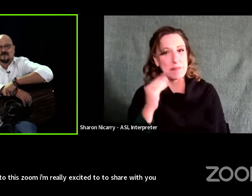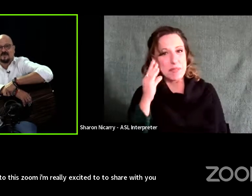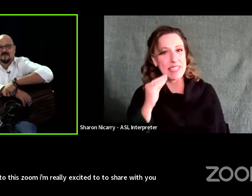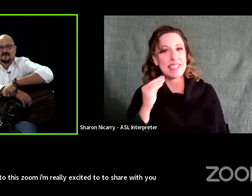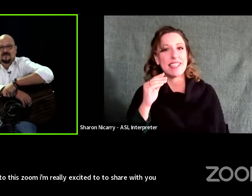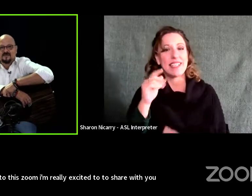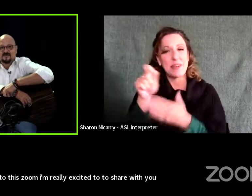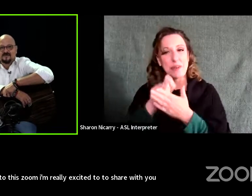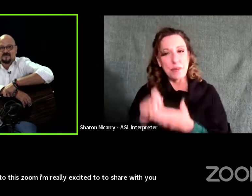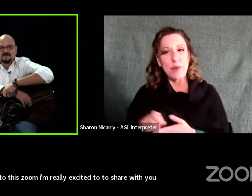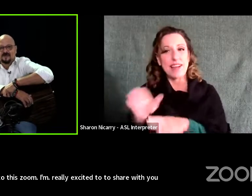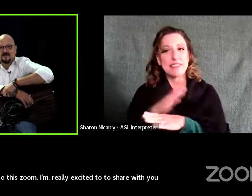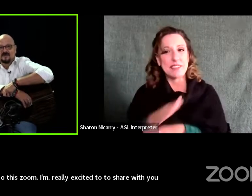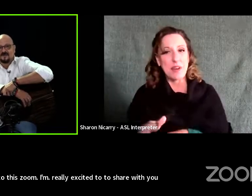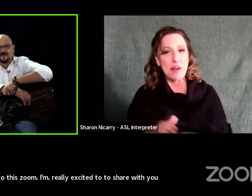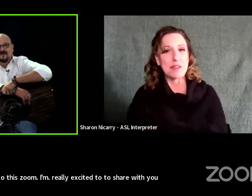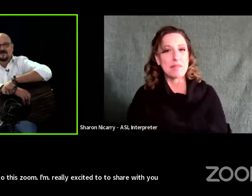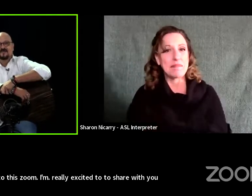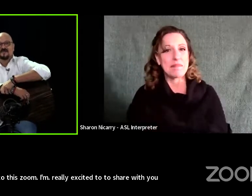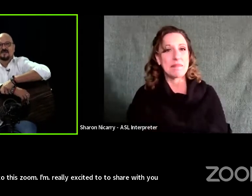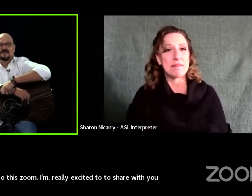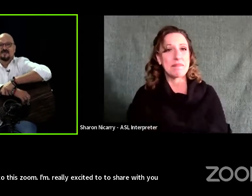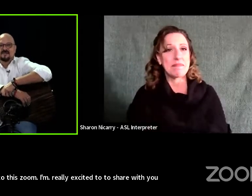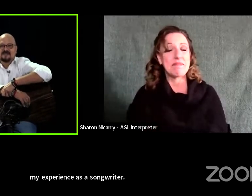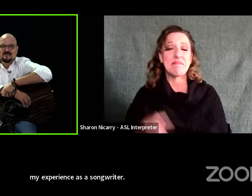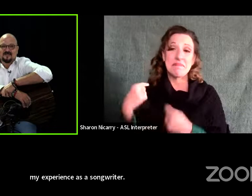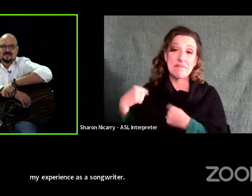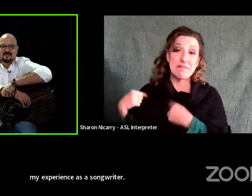songwriter. Well,